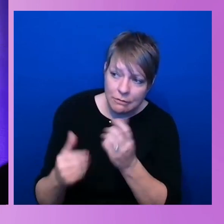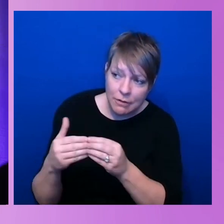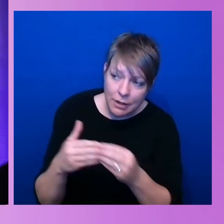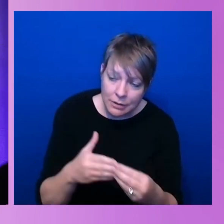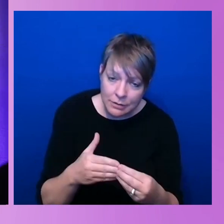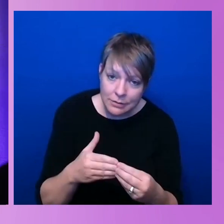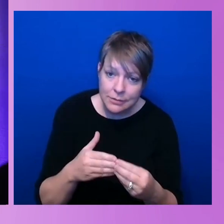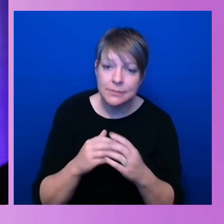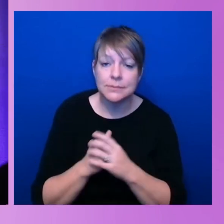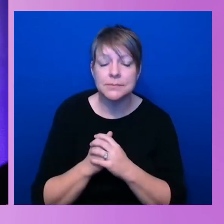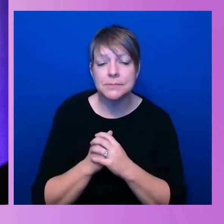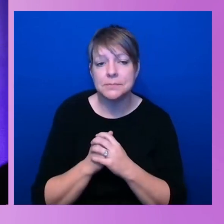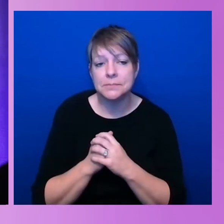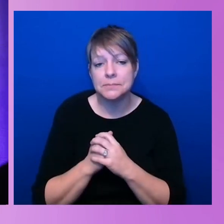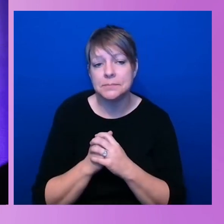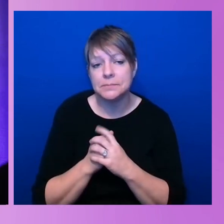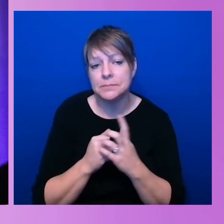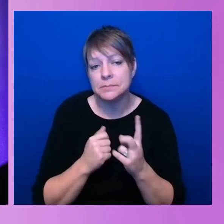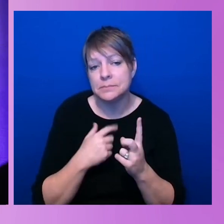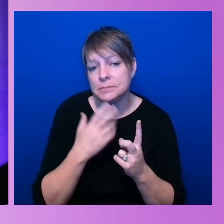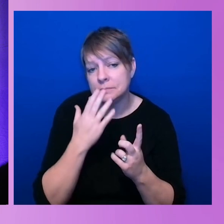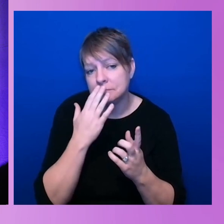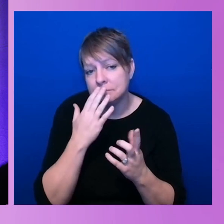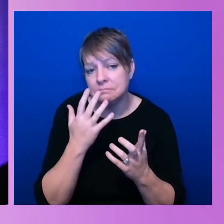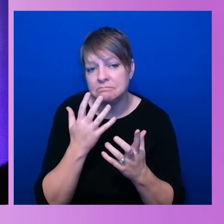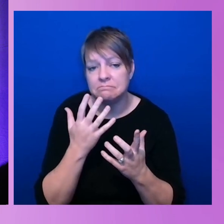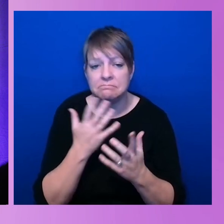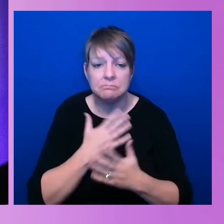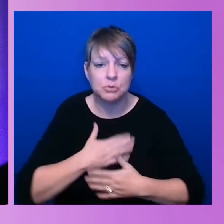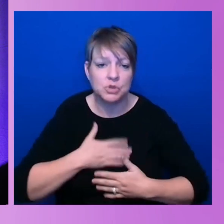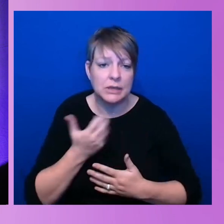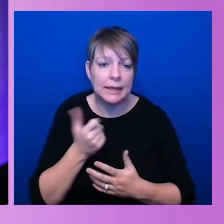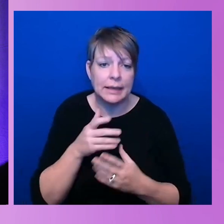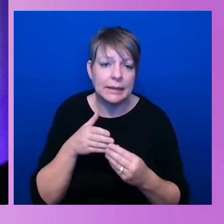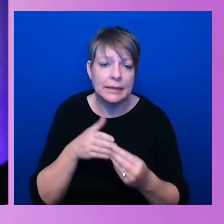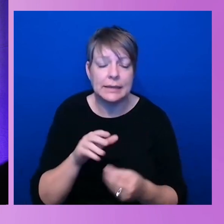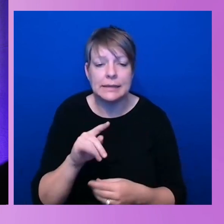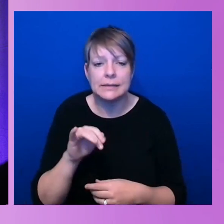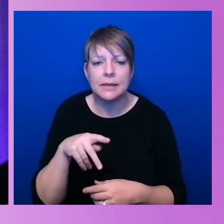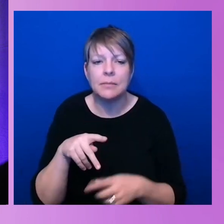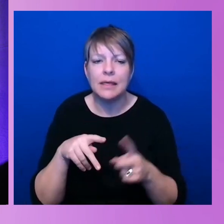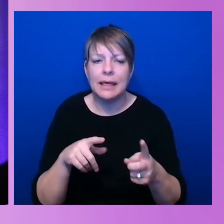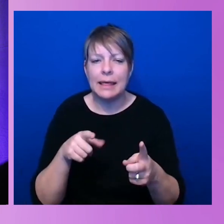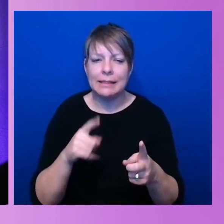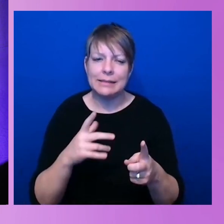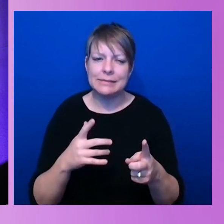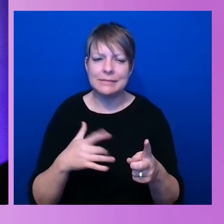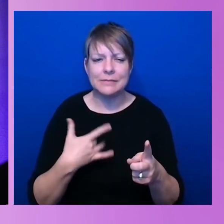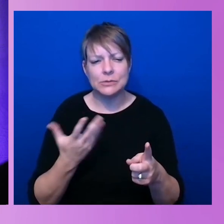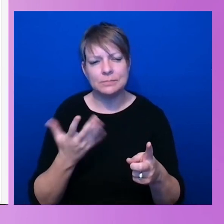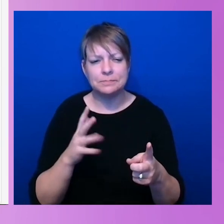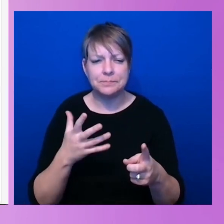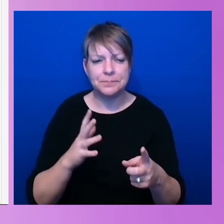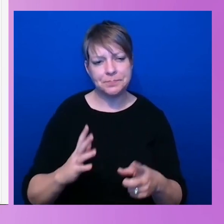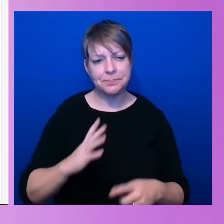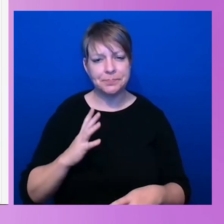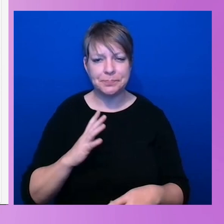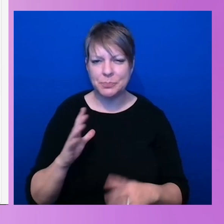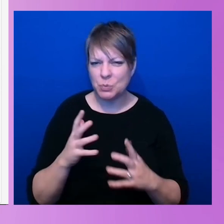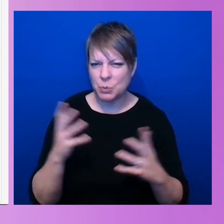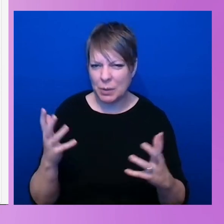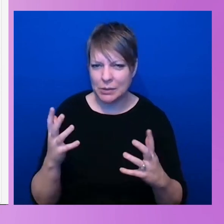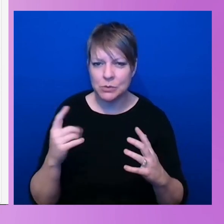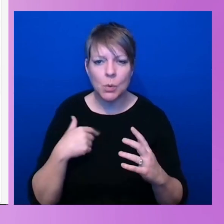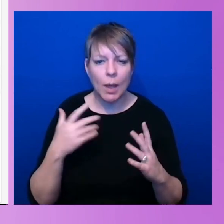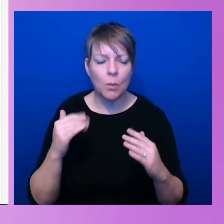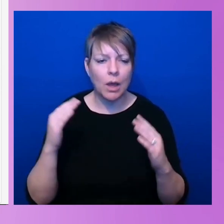I would greatly appreciate any advice and tips you can provide. The tone of this feels a little too formal for me, so I'm going to ask Copilot to make it sound